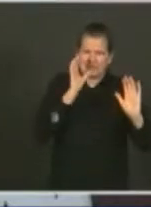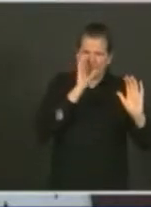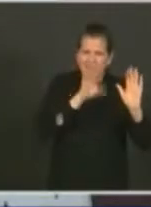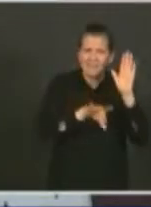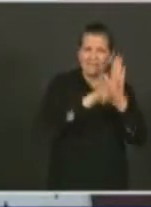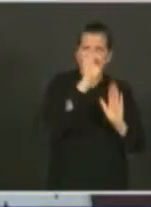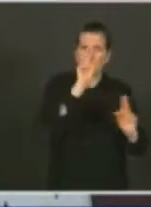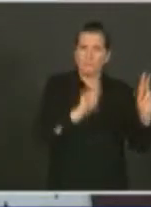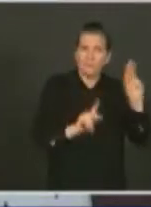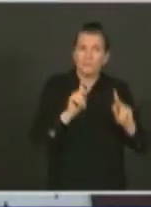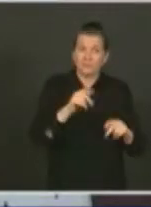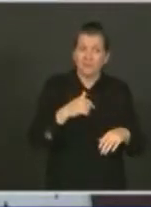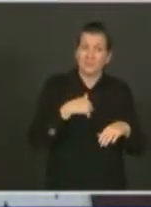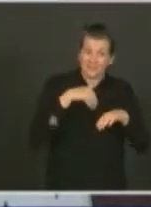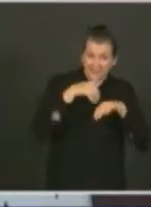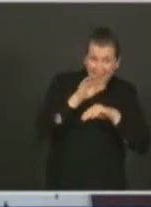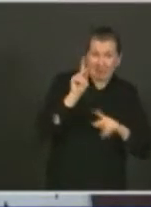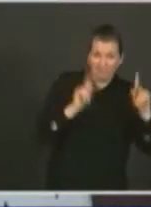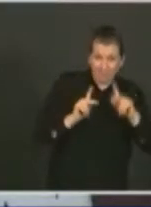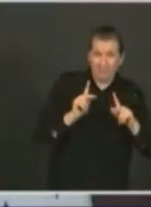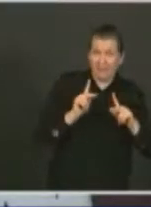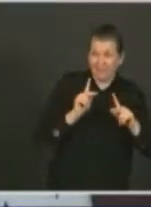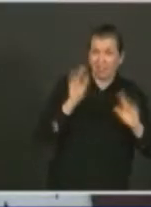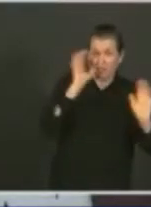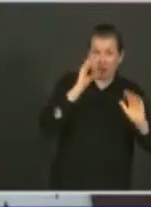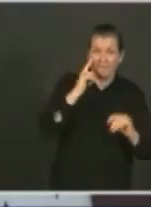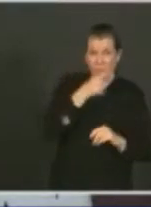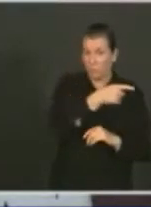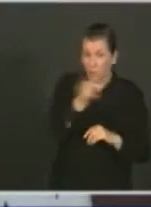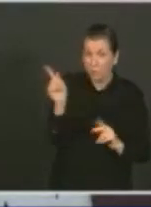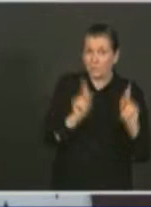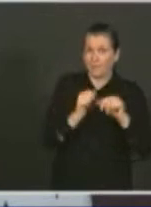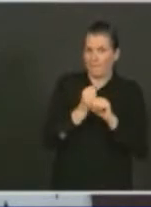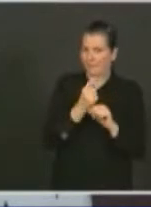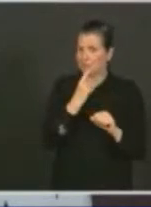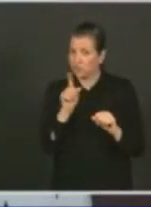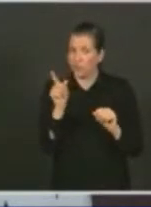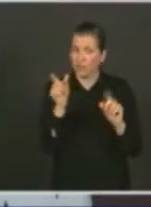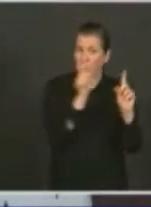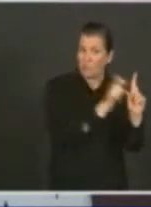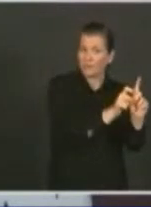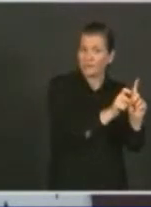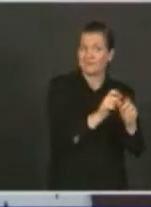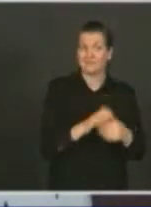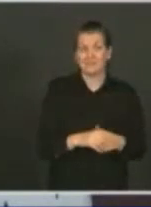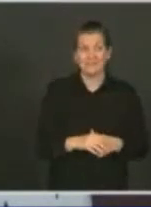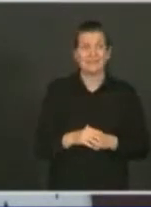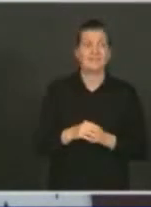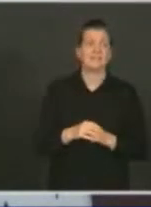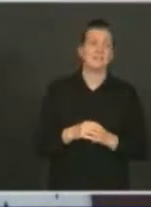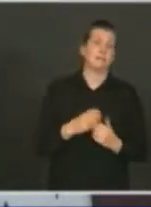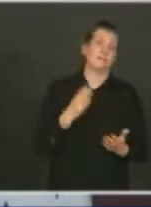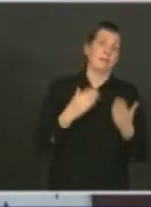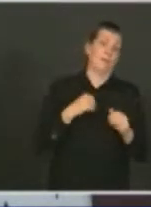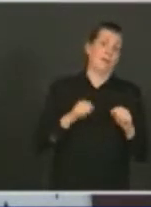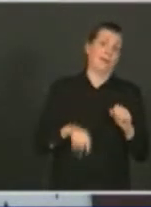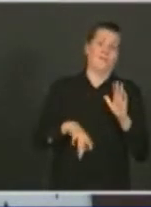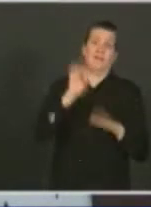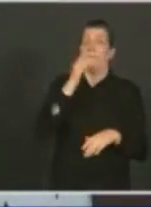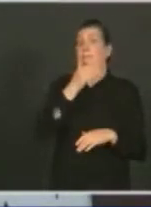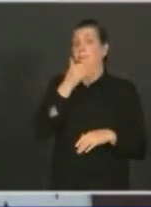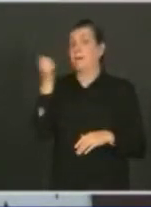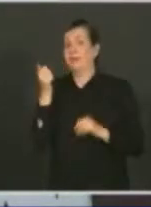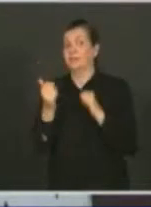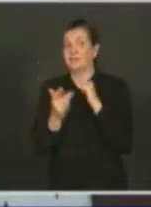quarantine, and I really wish they would continue to quarantine. Maybe there's better technology solutions that we can find to enforce quarantine, ping